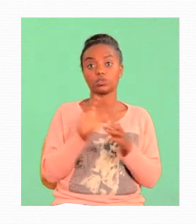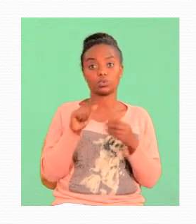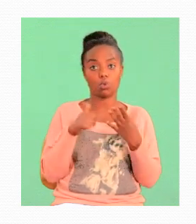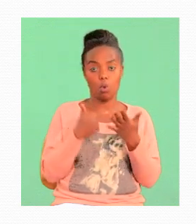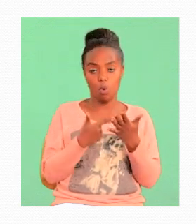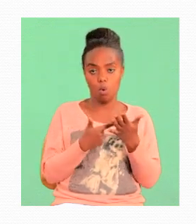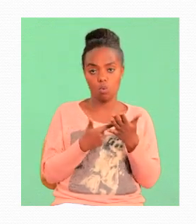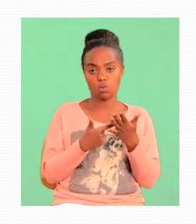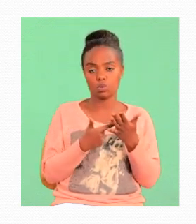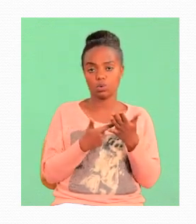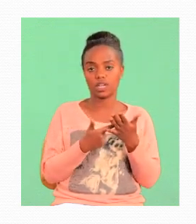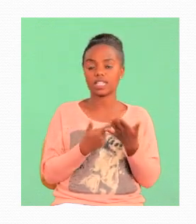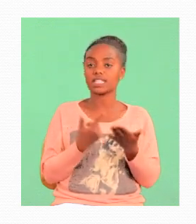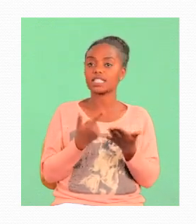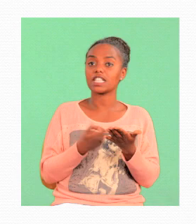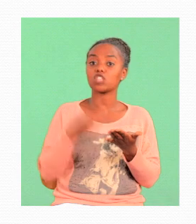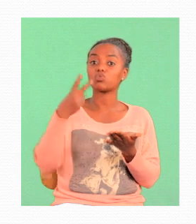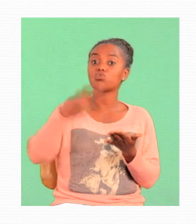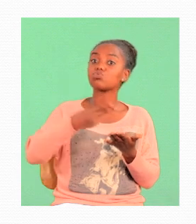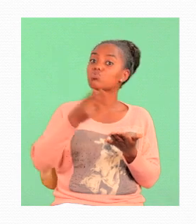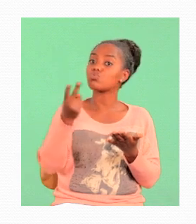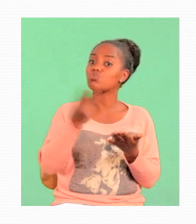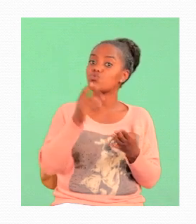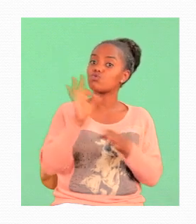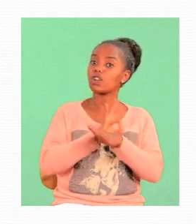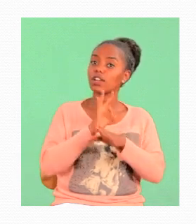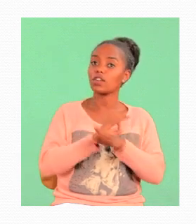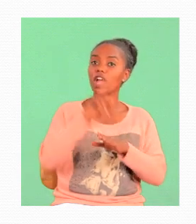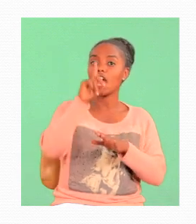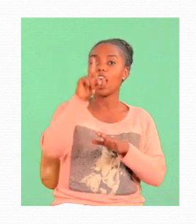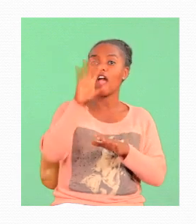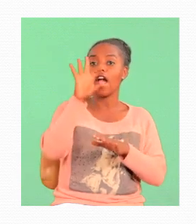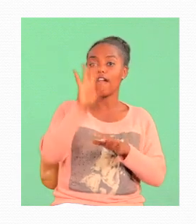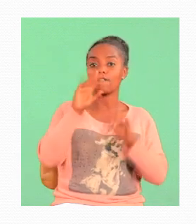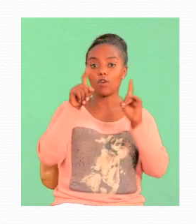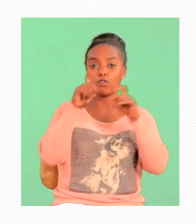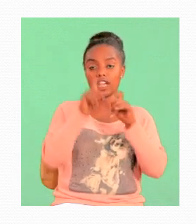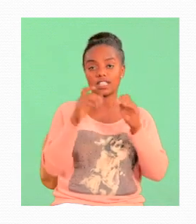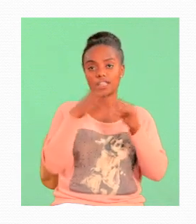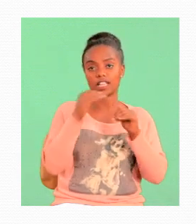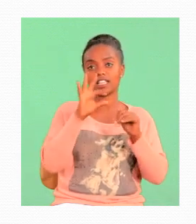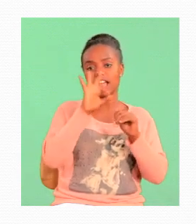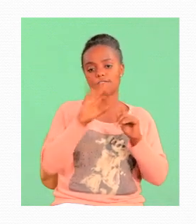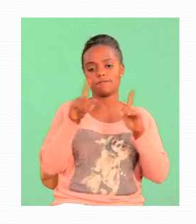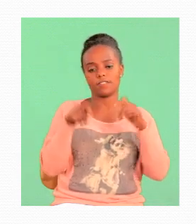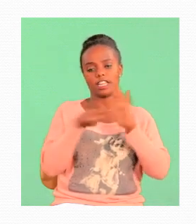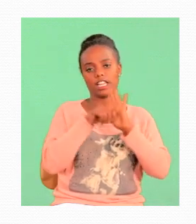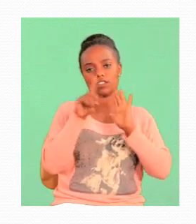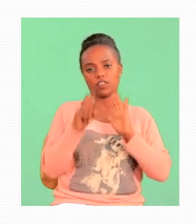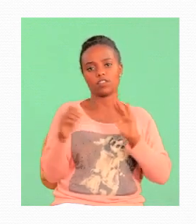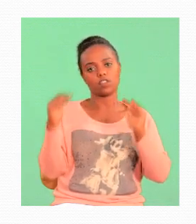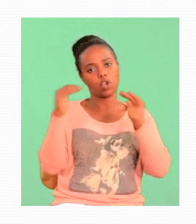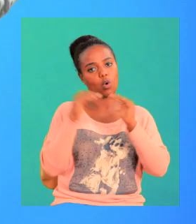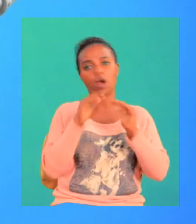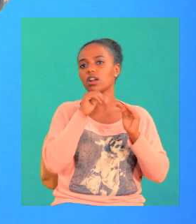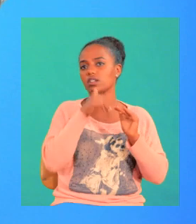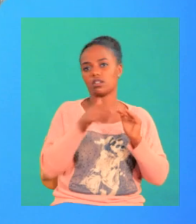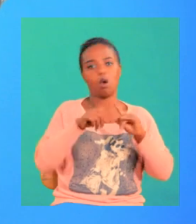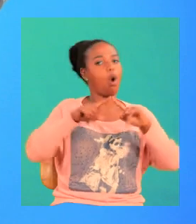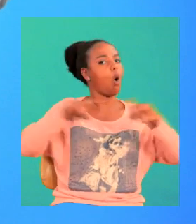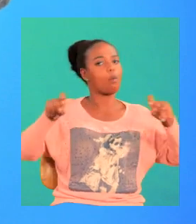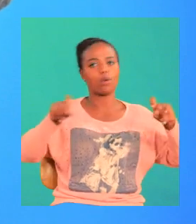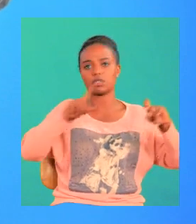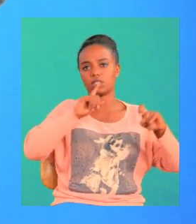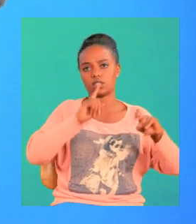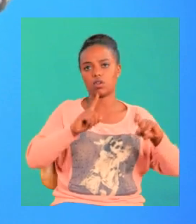So, these two functions, f of x and f of negative x, they are not equal. Even they are not opposite. The opposite